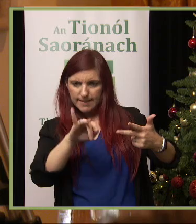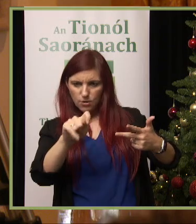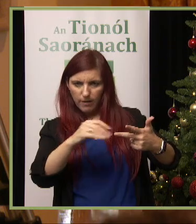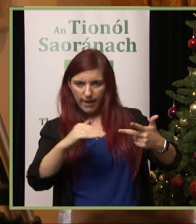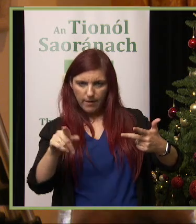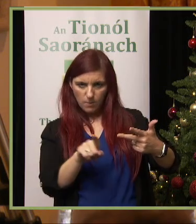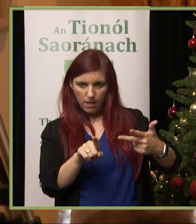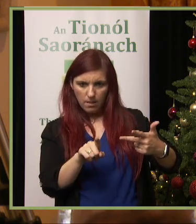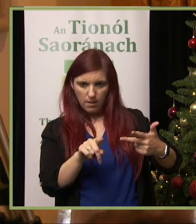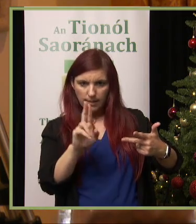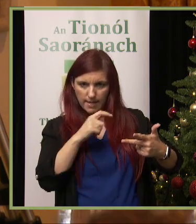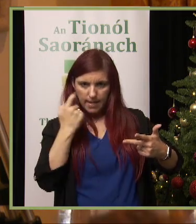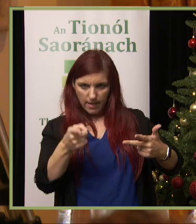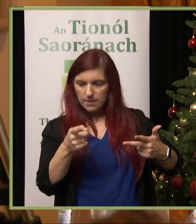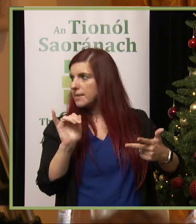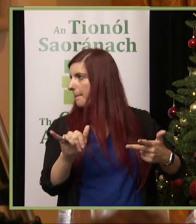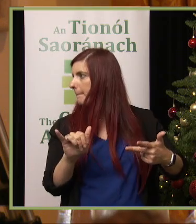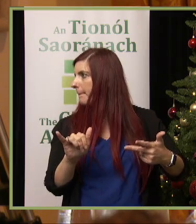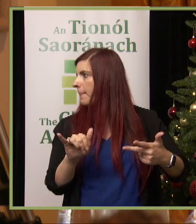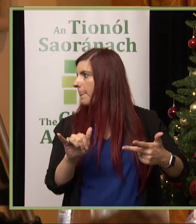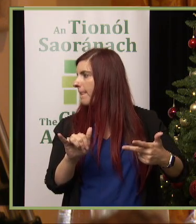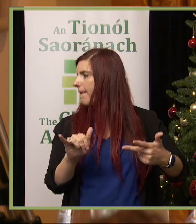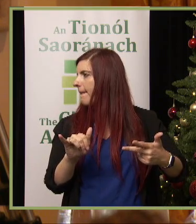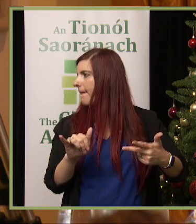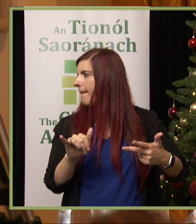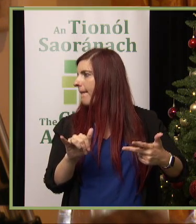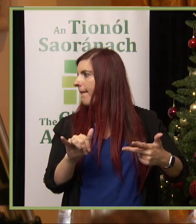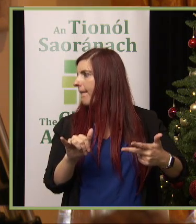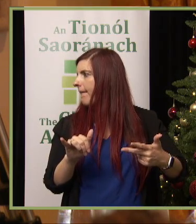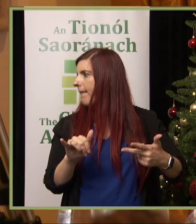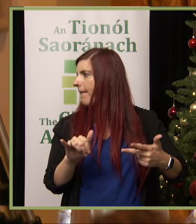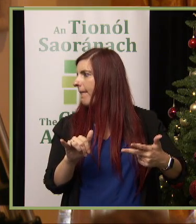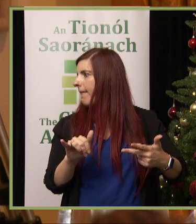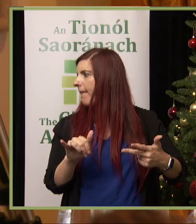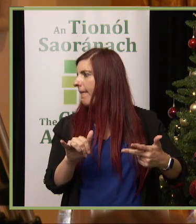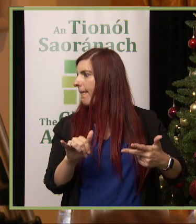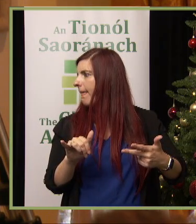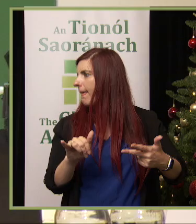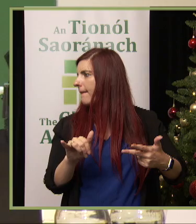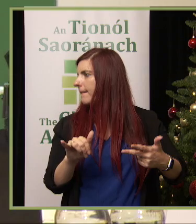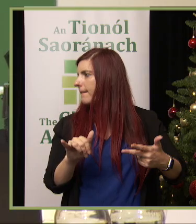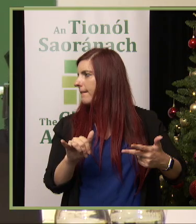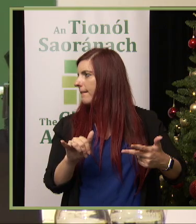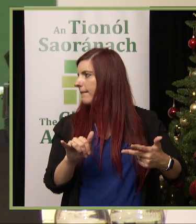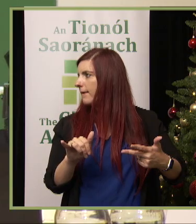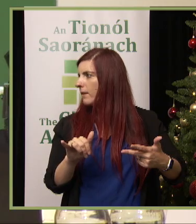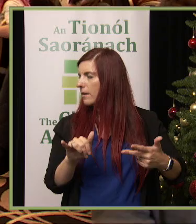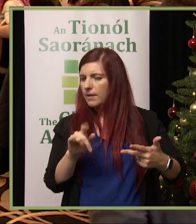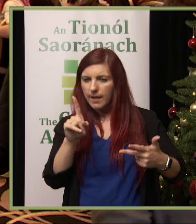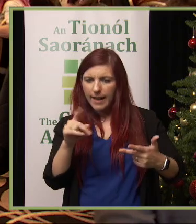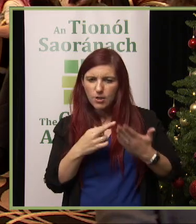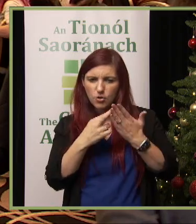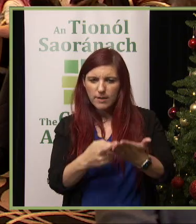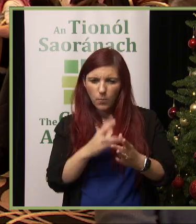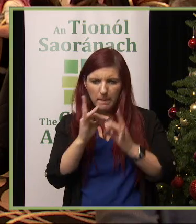as well? Yes. Okay. So Fiona, is that okay? Microphone. Can I suggest that we